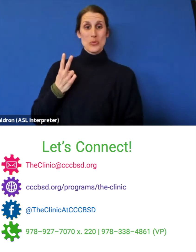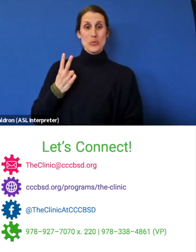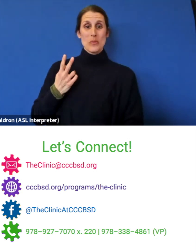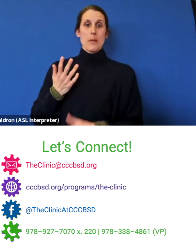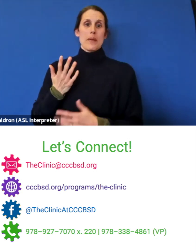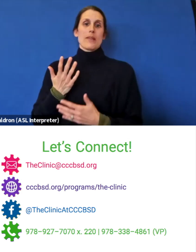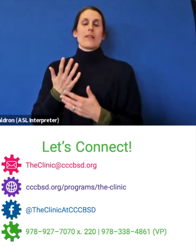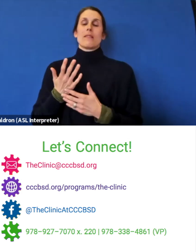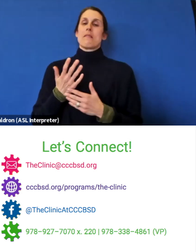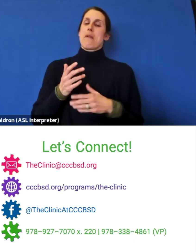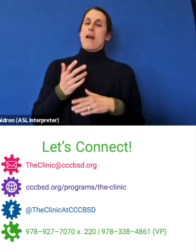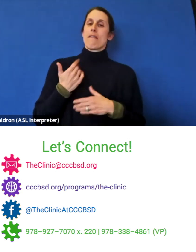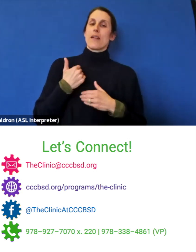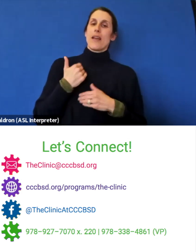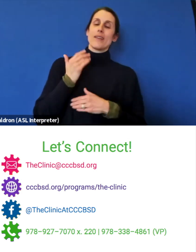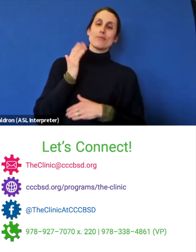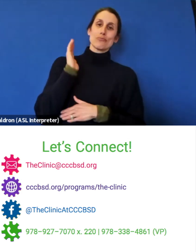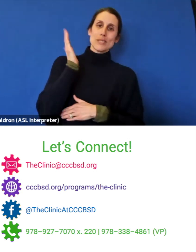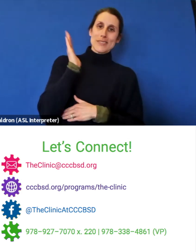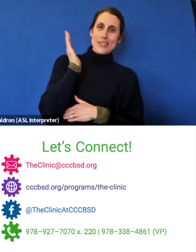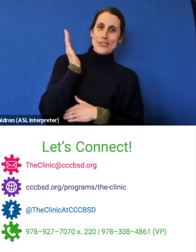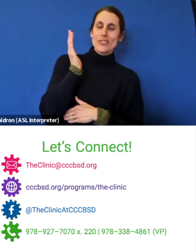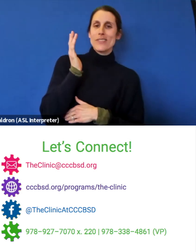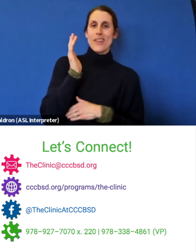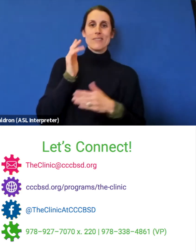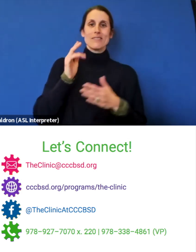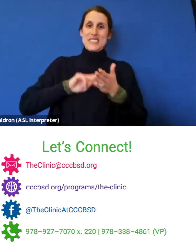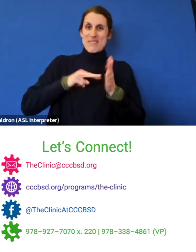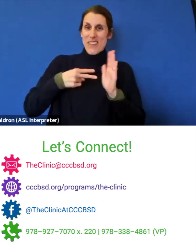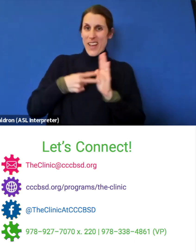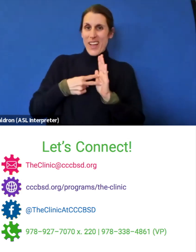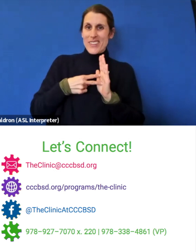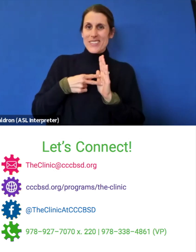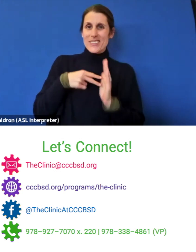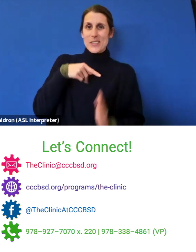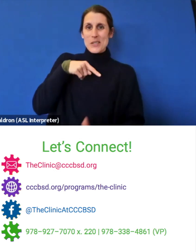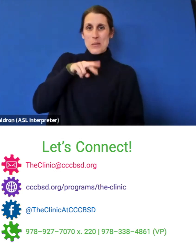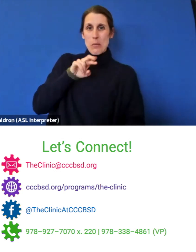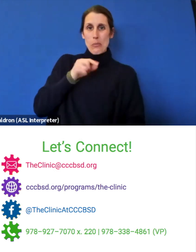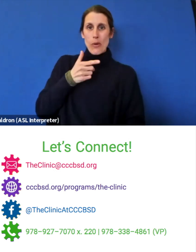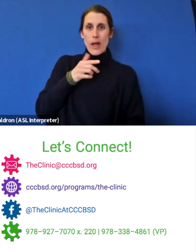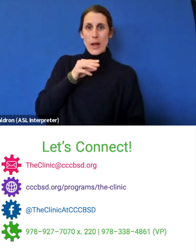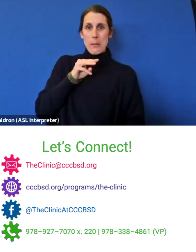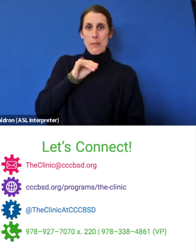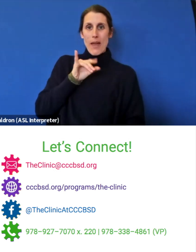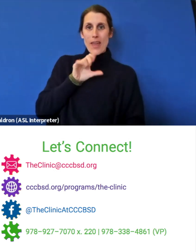and then having another one that comes later around what to do about pragmatics. I think that would be in order.